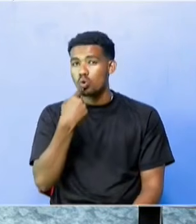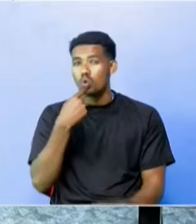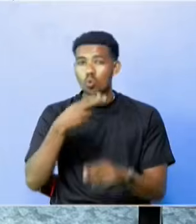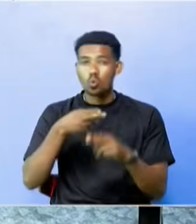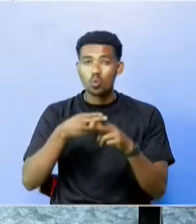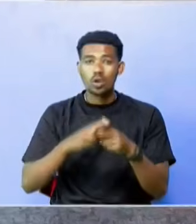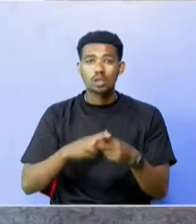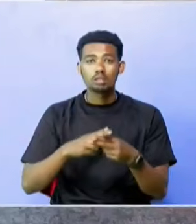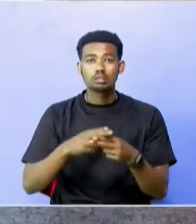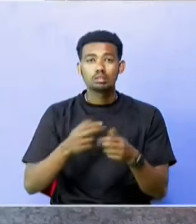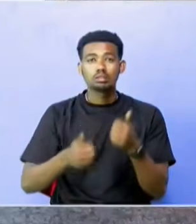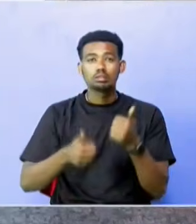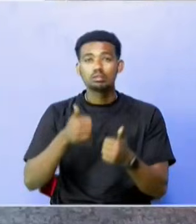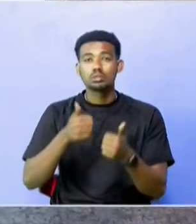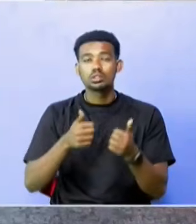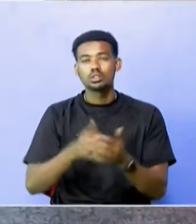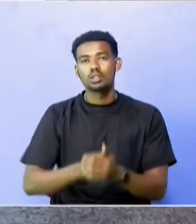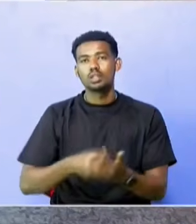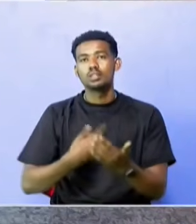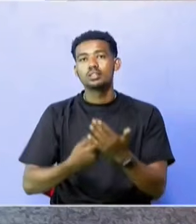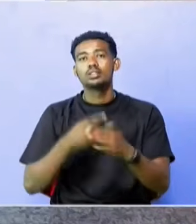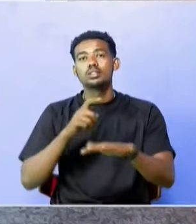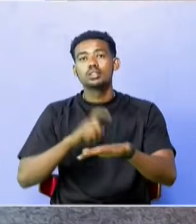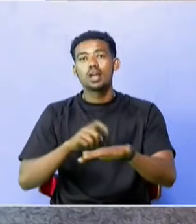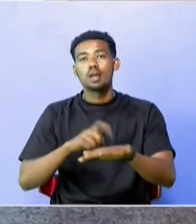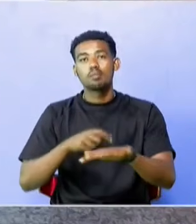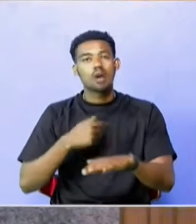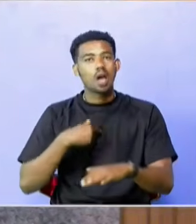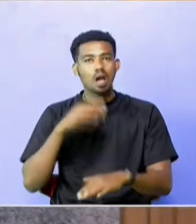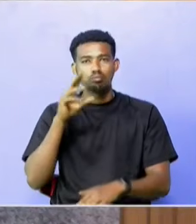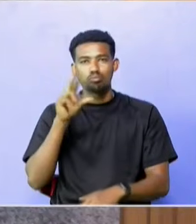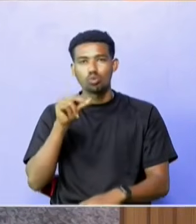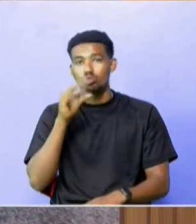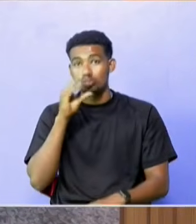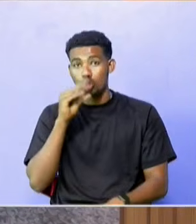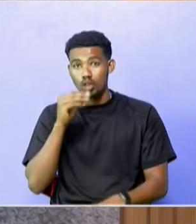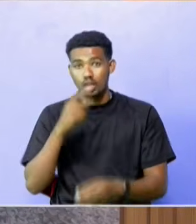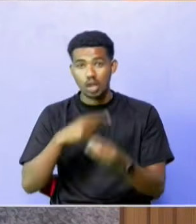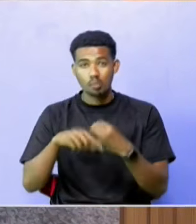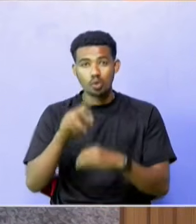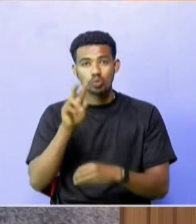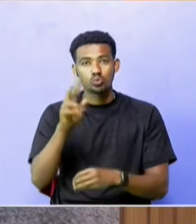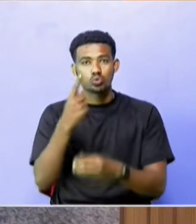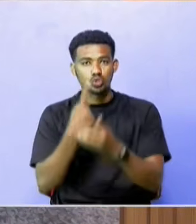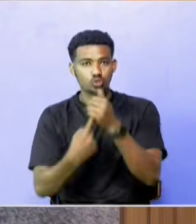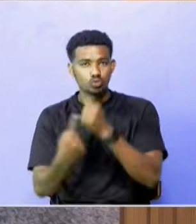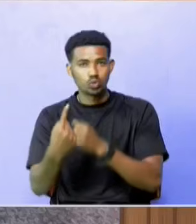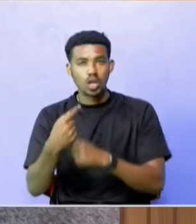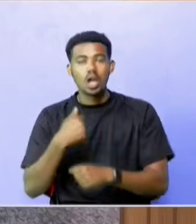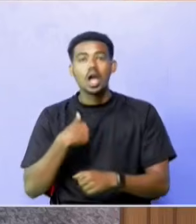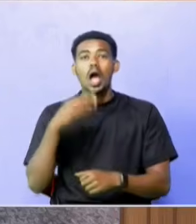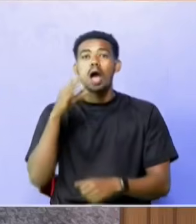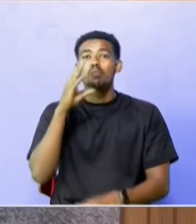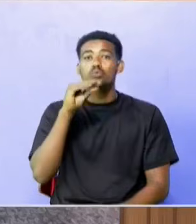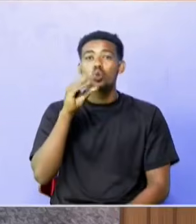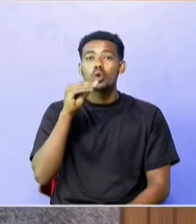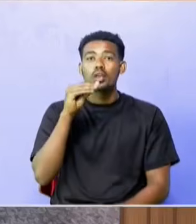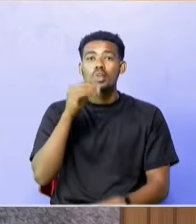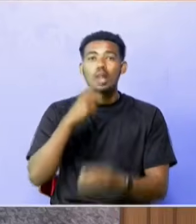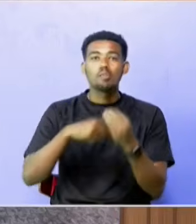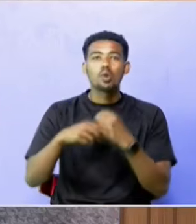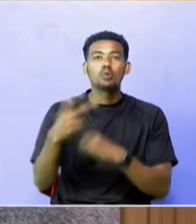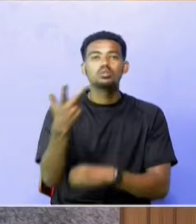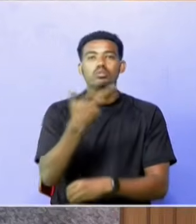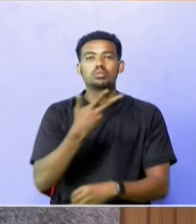the heaviest? This time, I am not talking about two individuals. I am talking about the three of